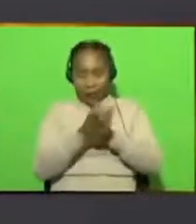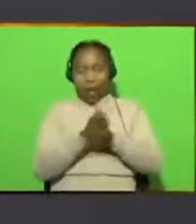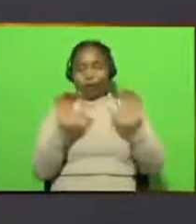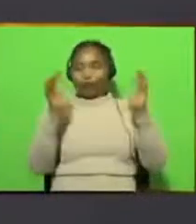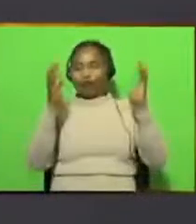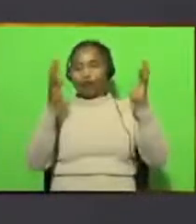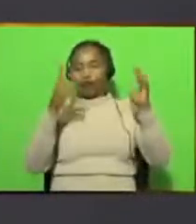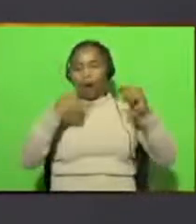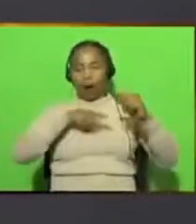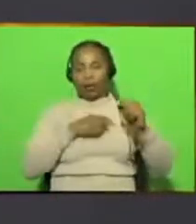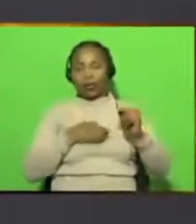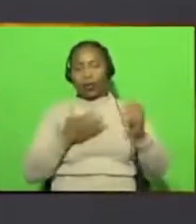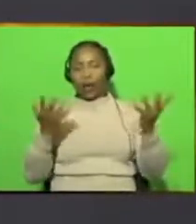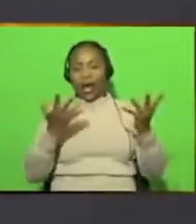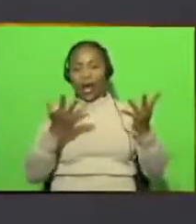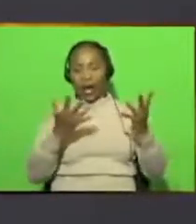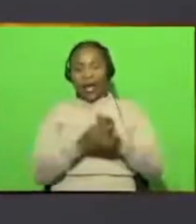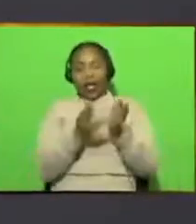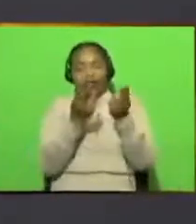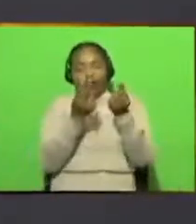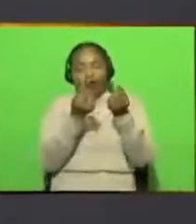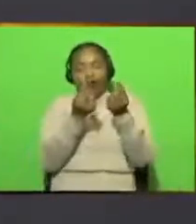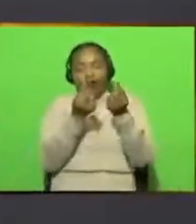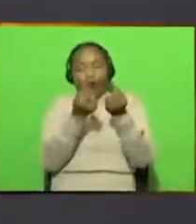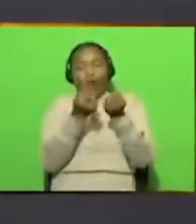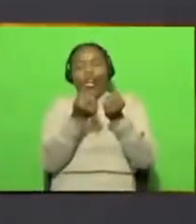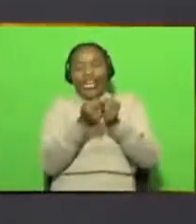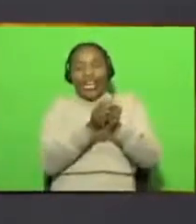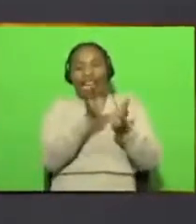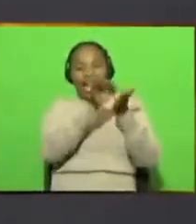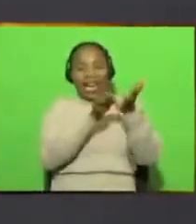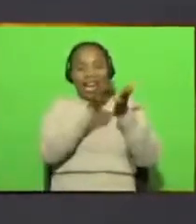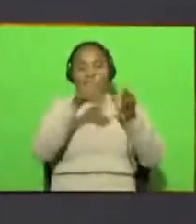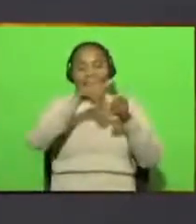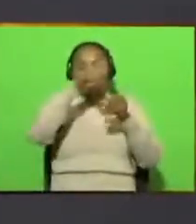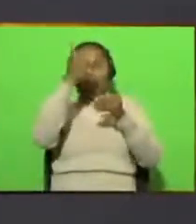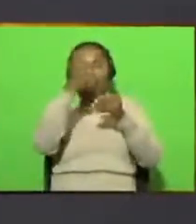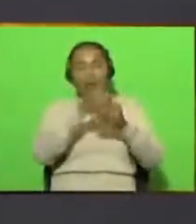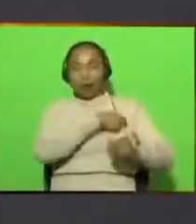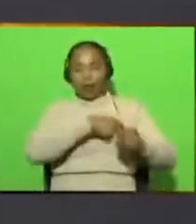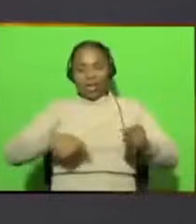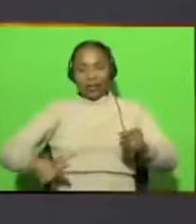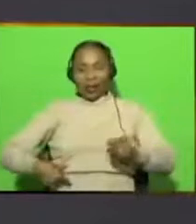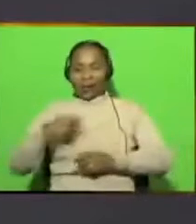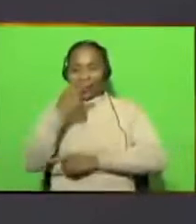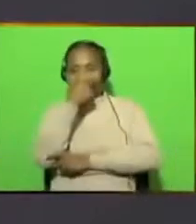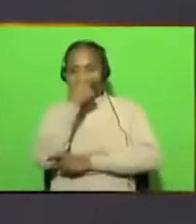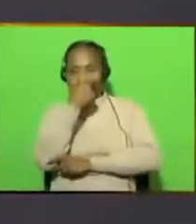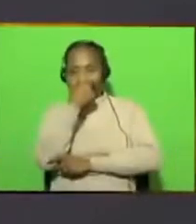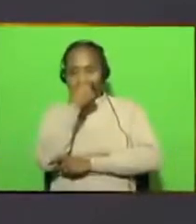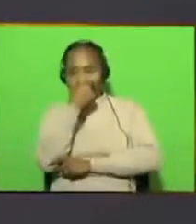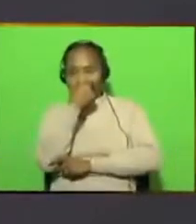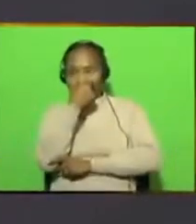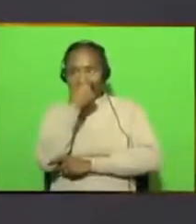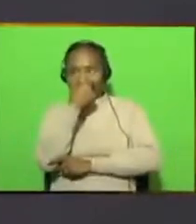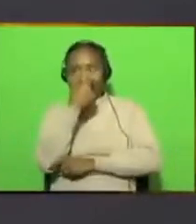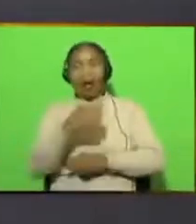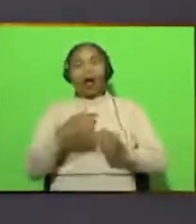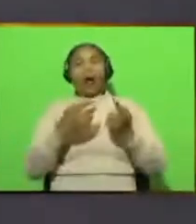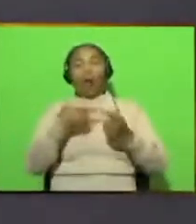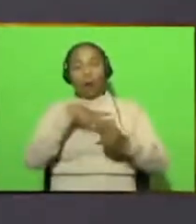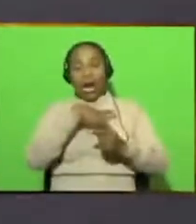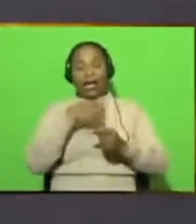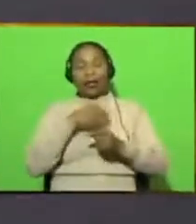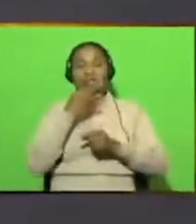congratulations to newly elected President Ramaphosa, and we want to